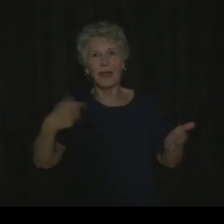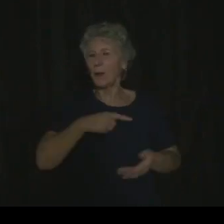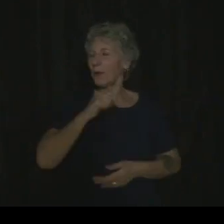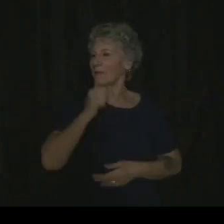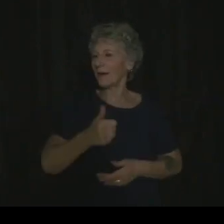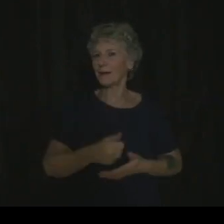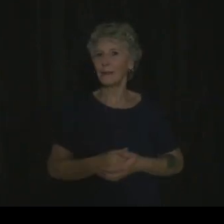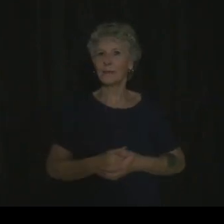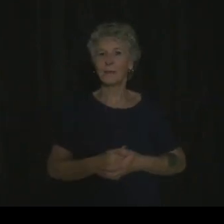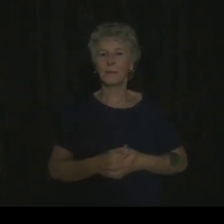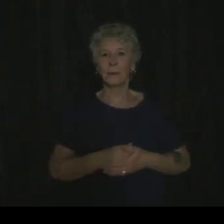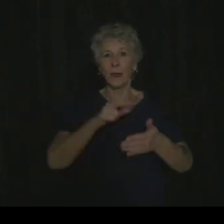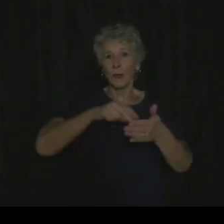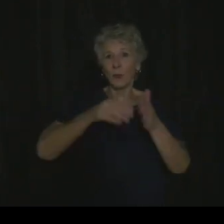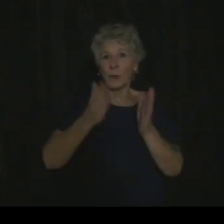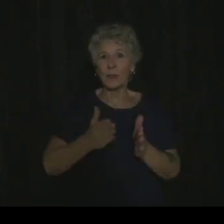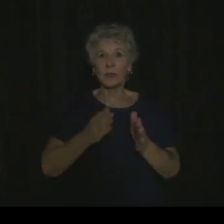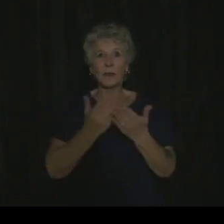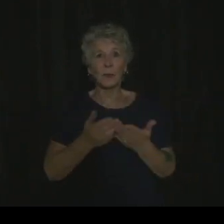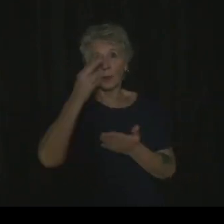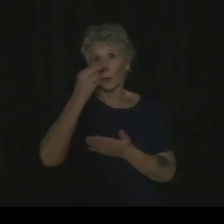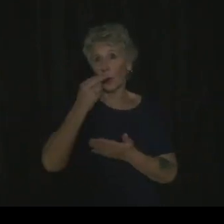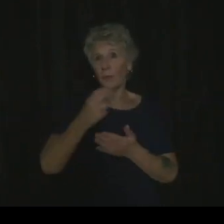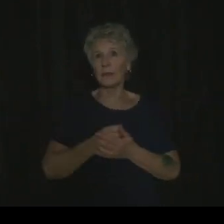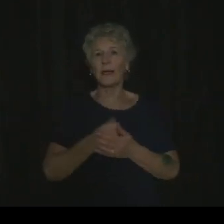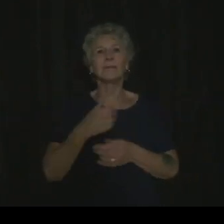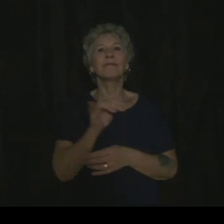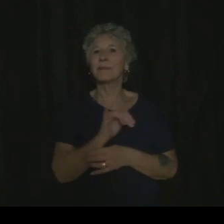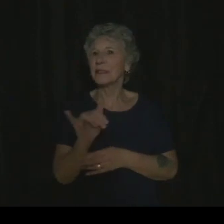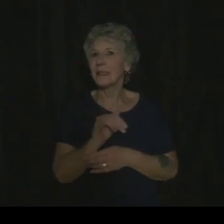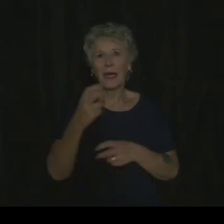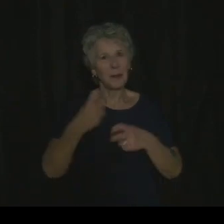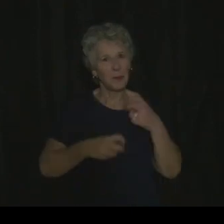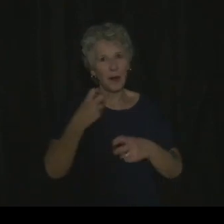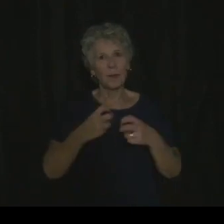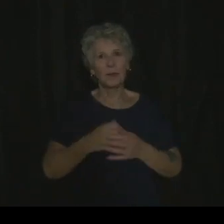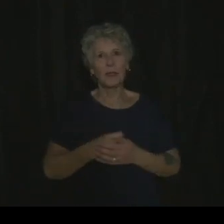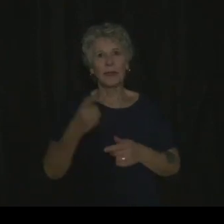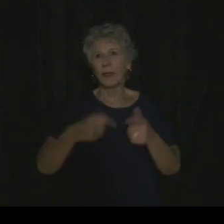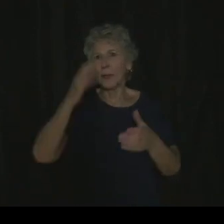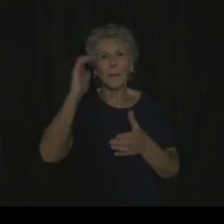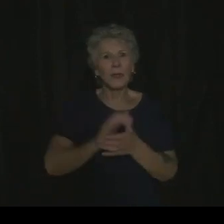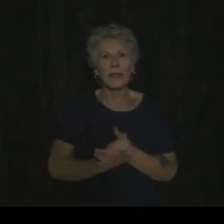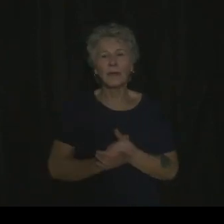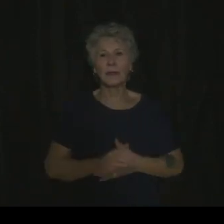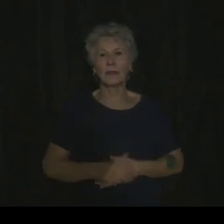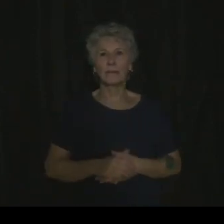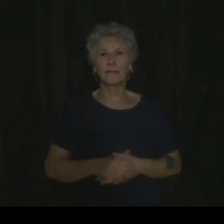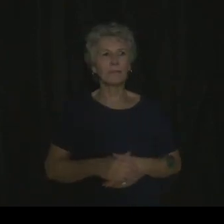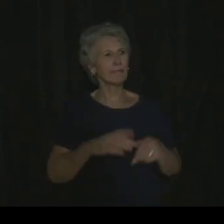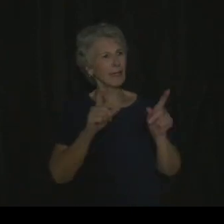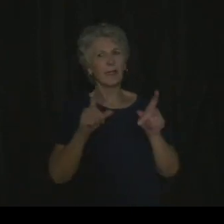In fact, the readers of this book, the book of Romans, have the same problem we have. They couldn't believe it either. And they ask the